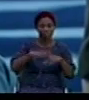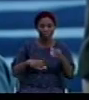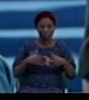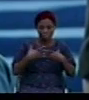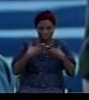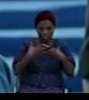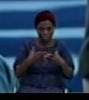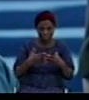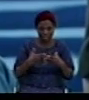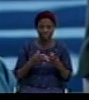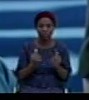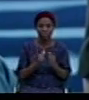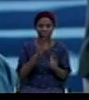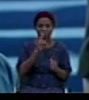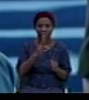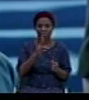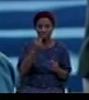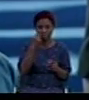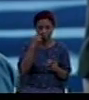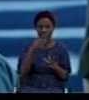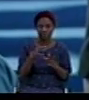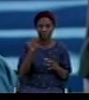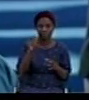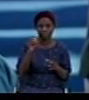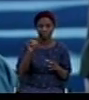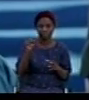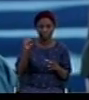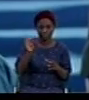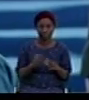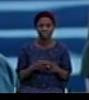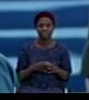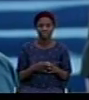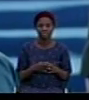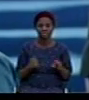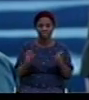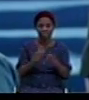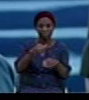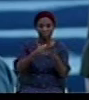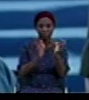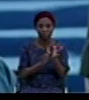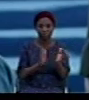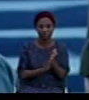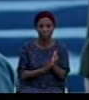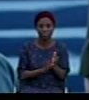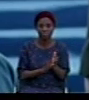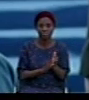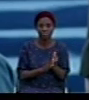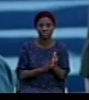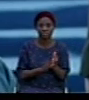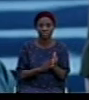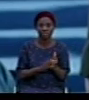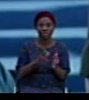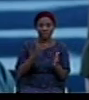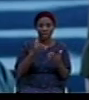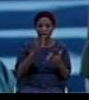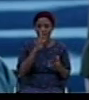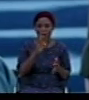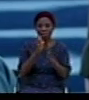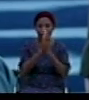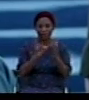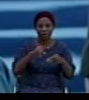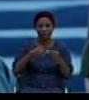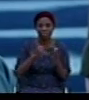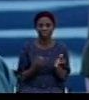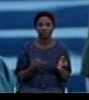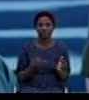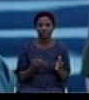they are complaining about it, say, we should know what to do about it. We have used hospital, they will give us drug. The thing did not